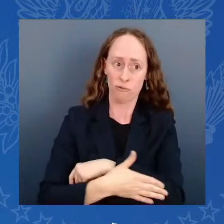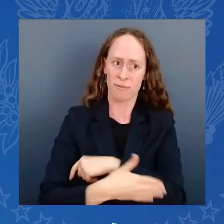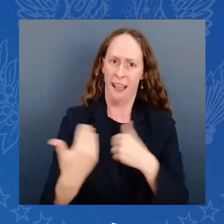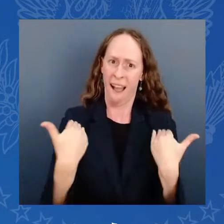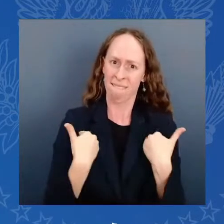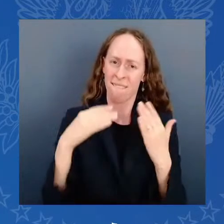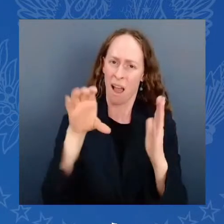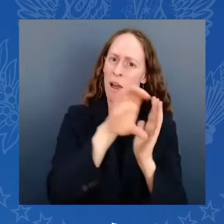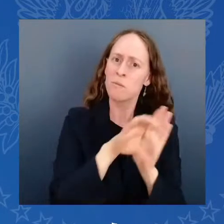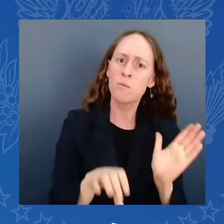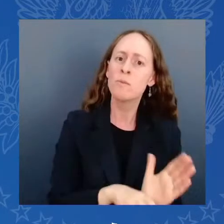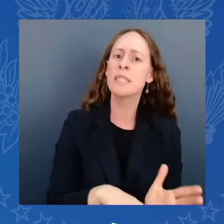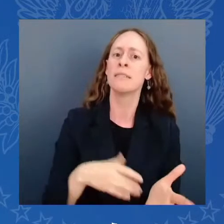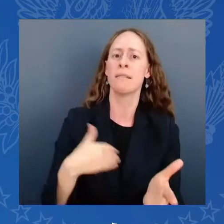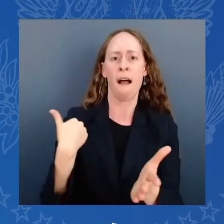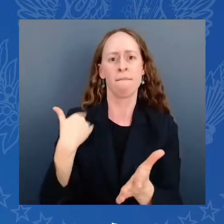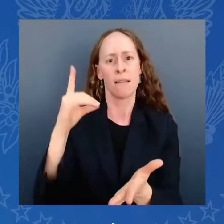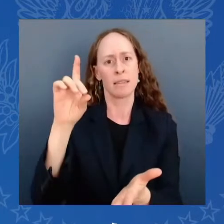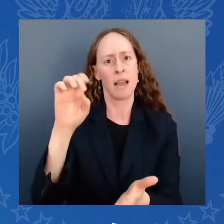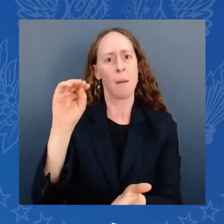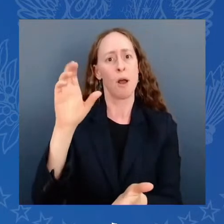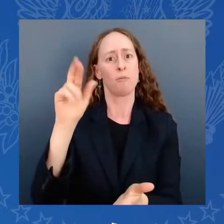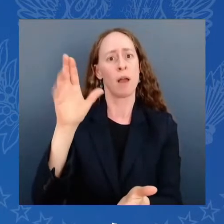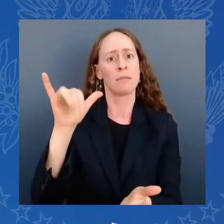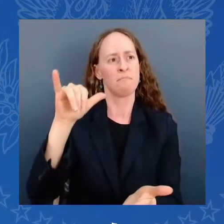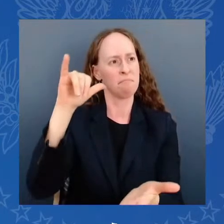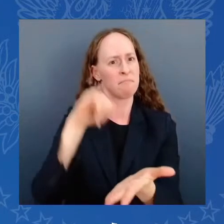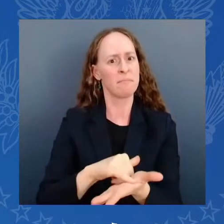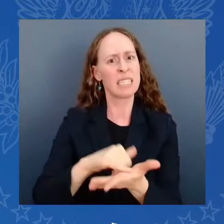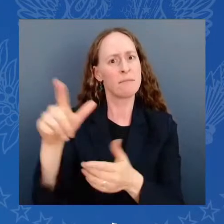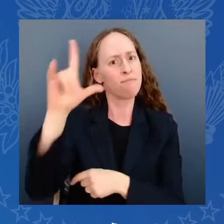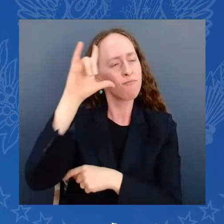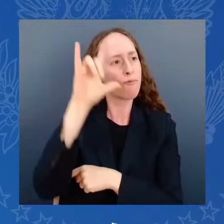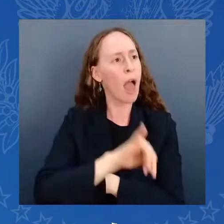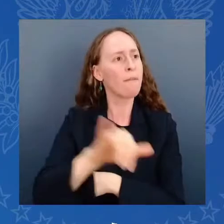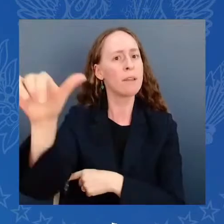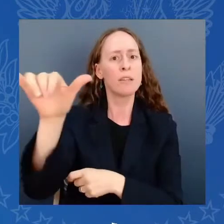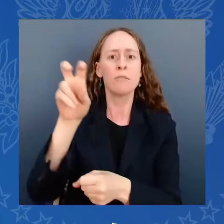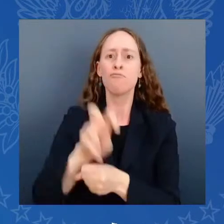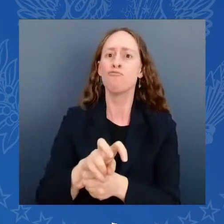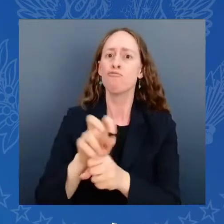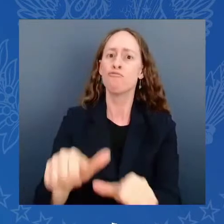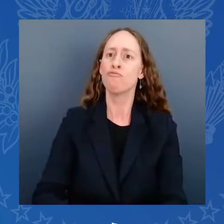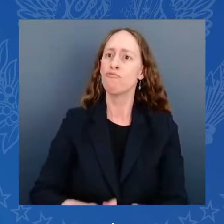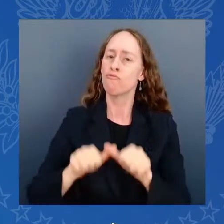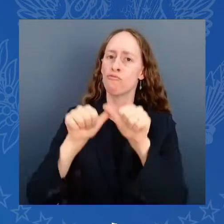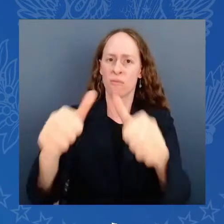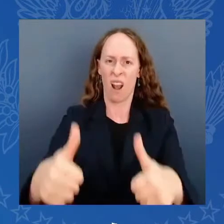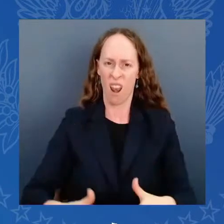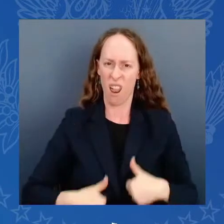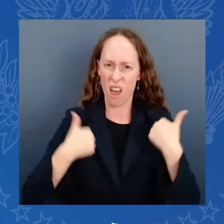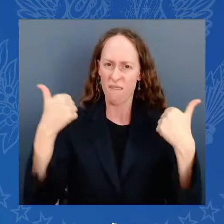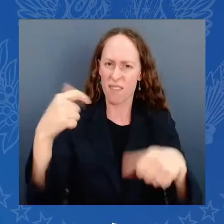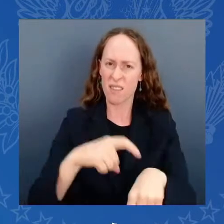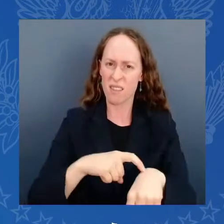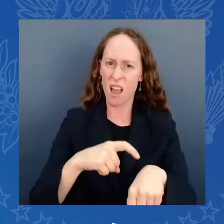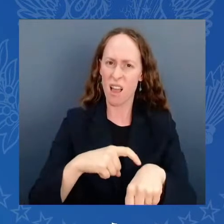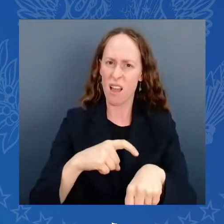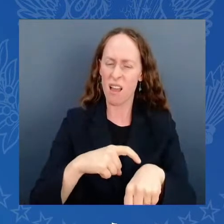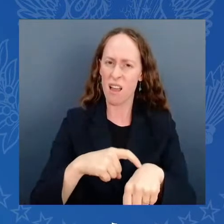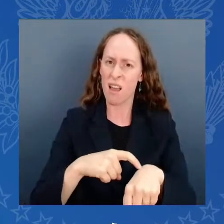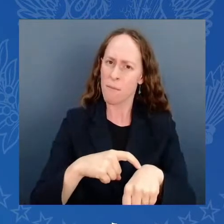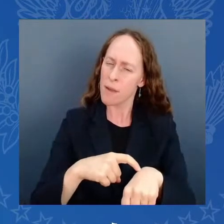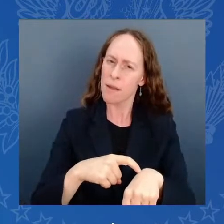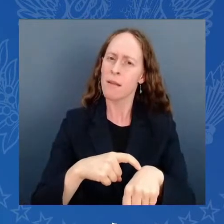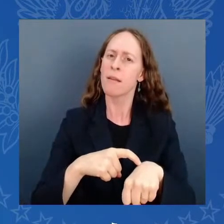court. Term limits would help ensure that the court membership changes with some regularity.